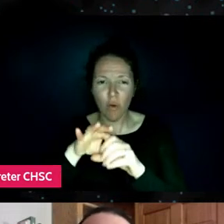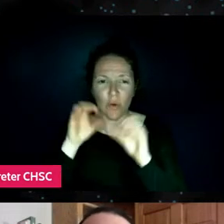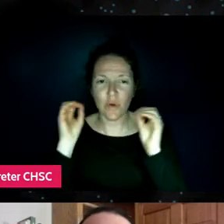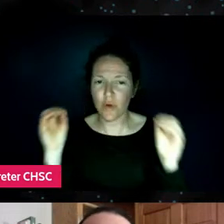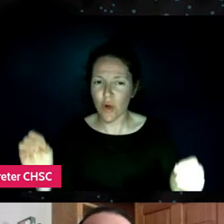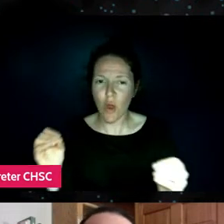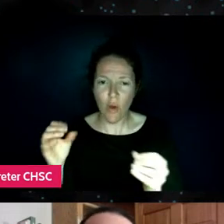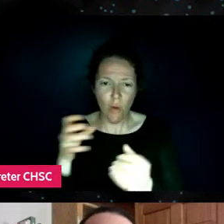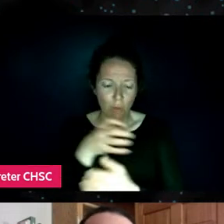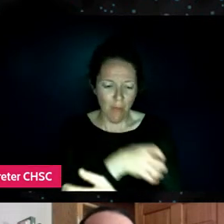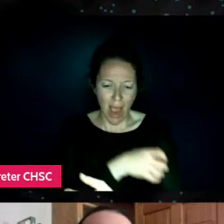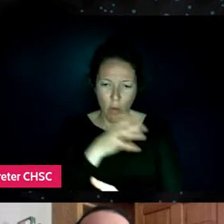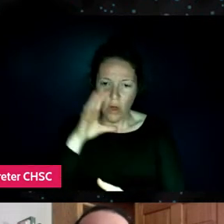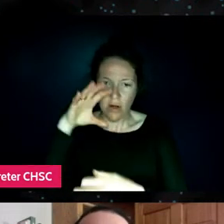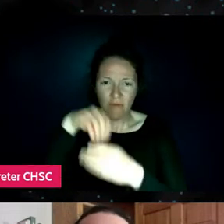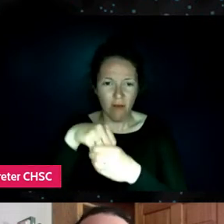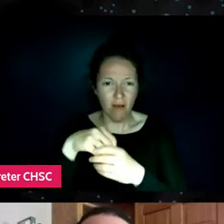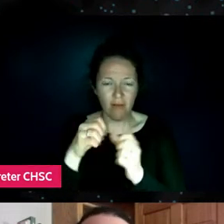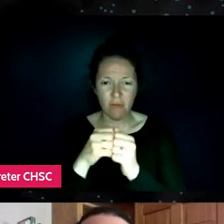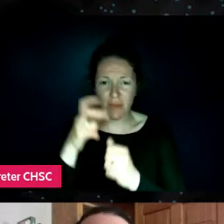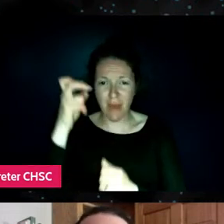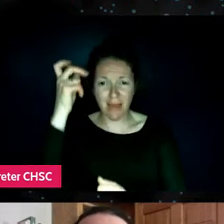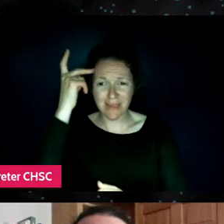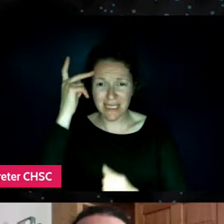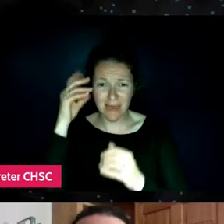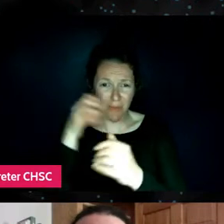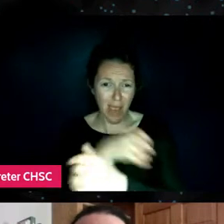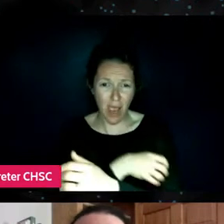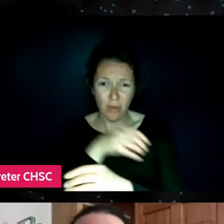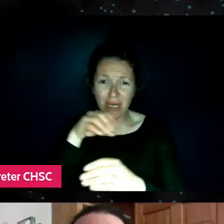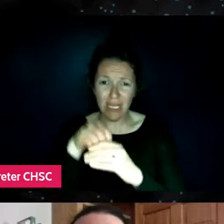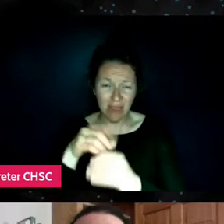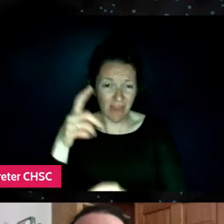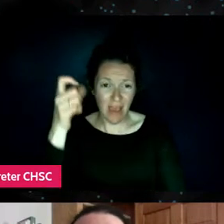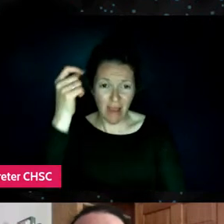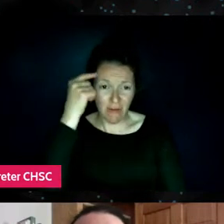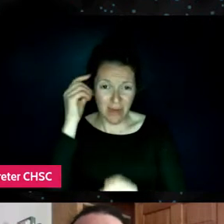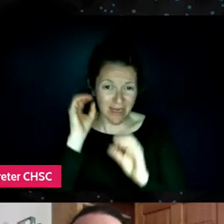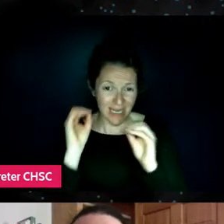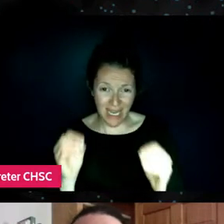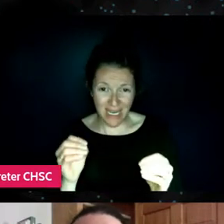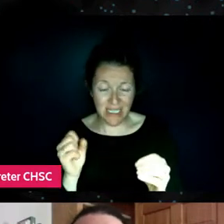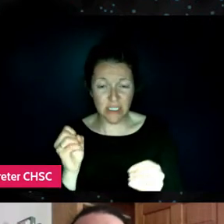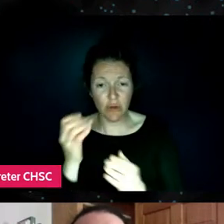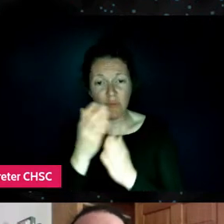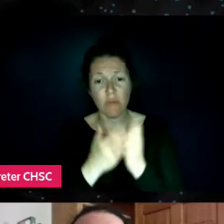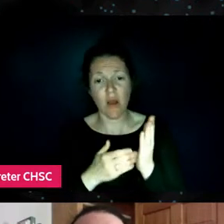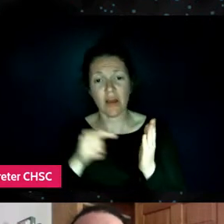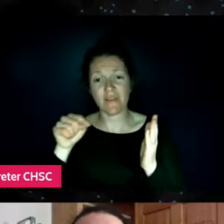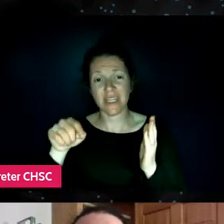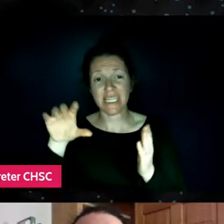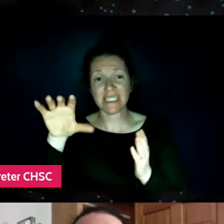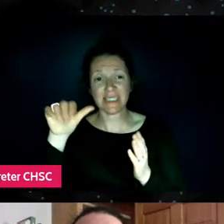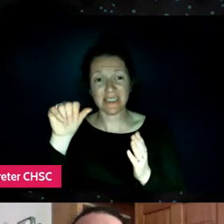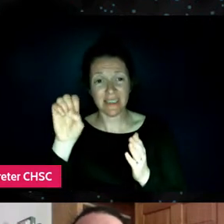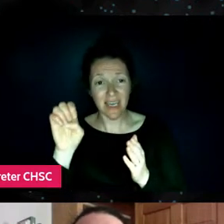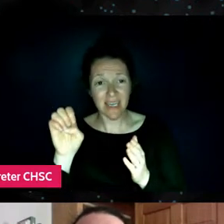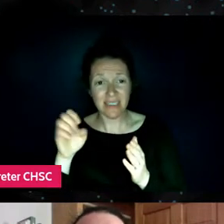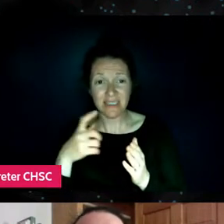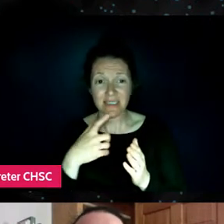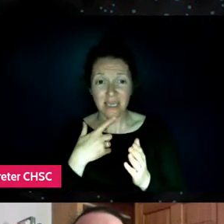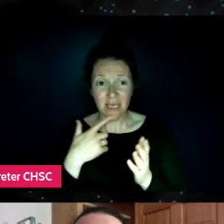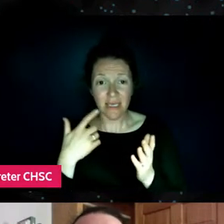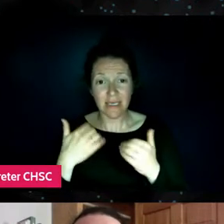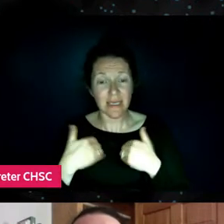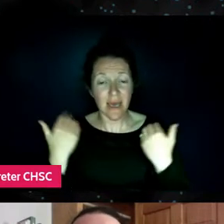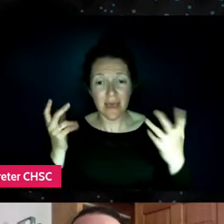know, political power in our government. And so part of what this case is about is, look, these